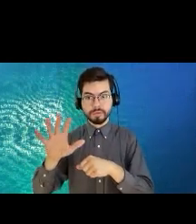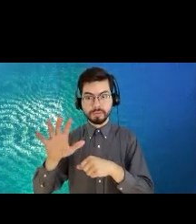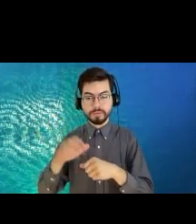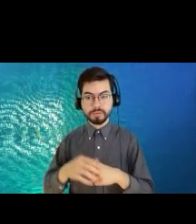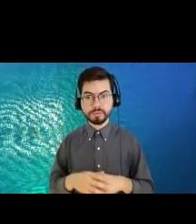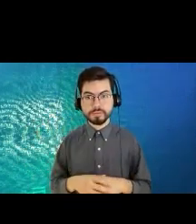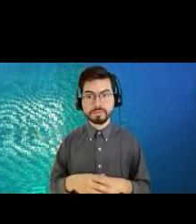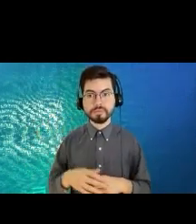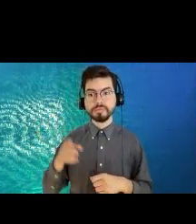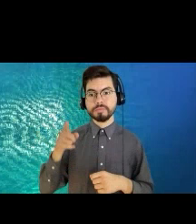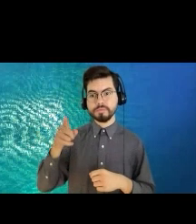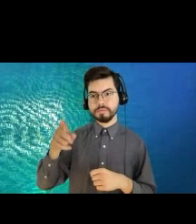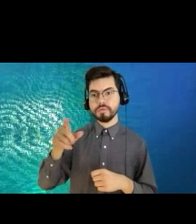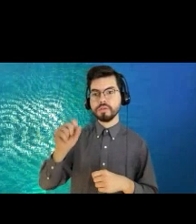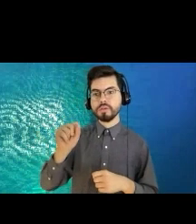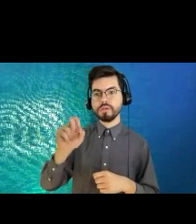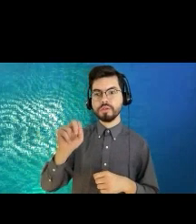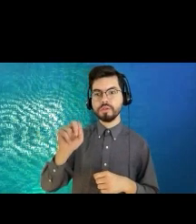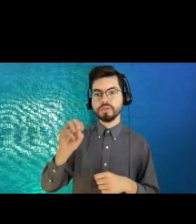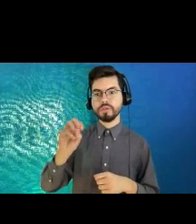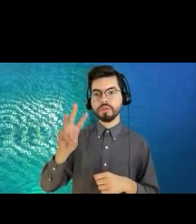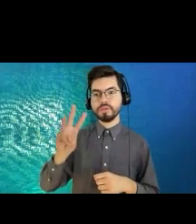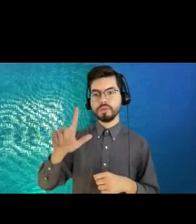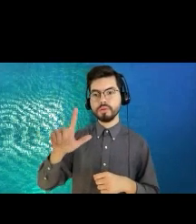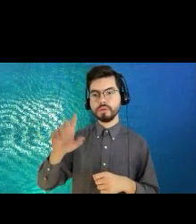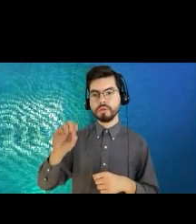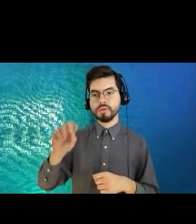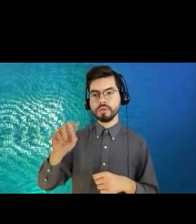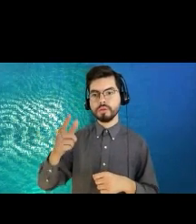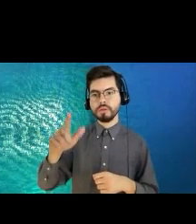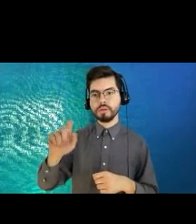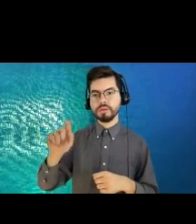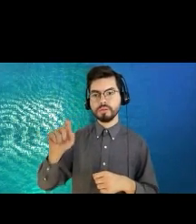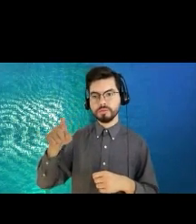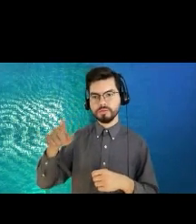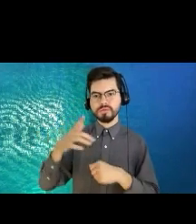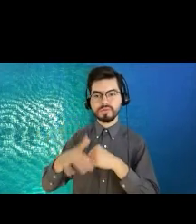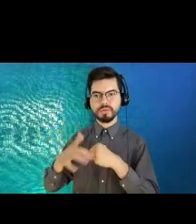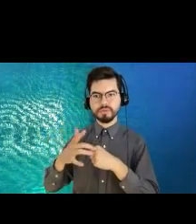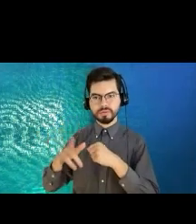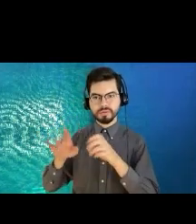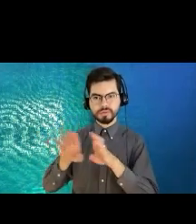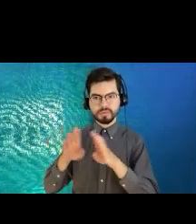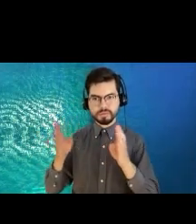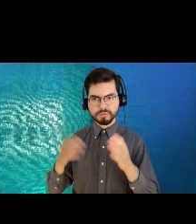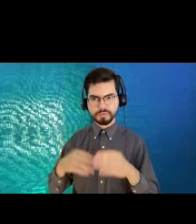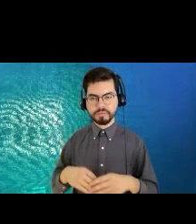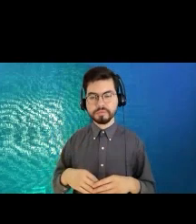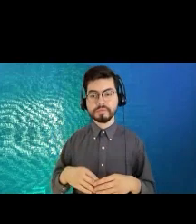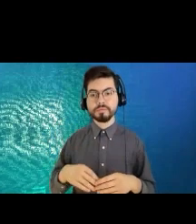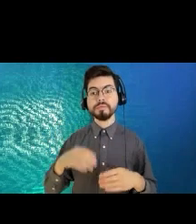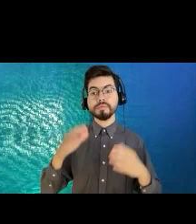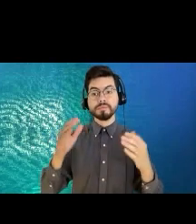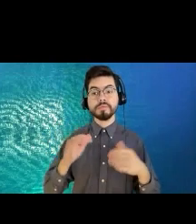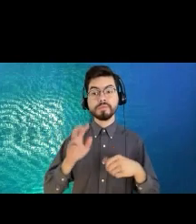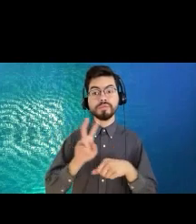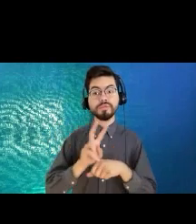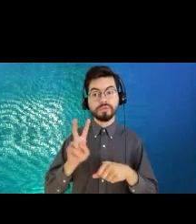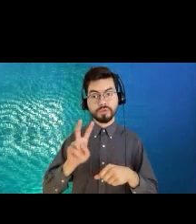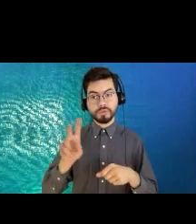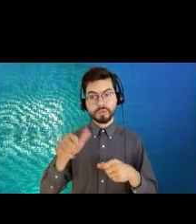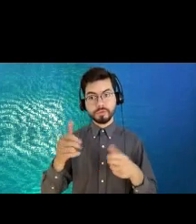the Snow Lodge, and the upper store. So we'll see you back here at 12:45, and we'll also have another break at 2.